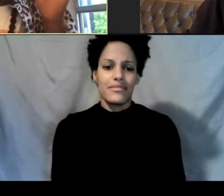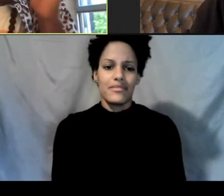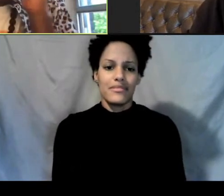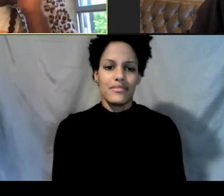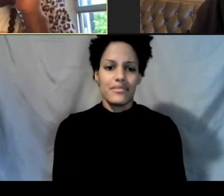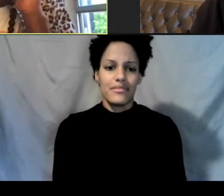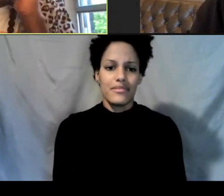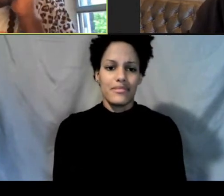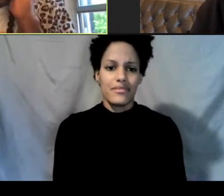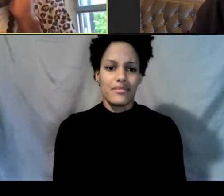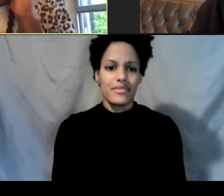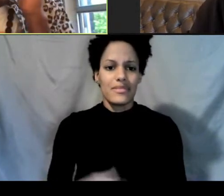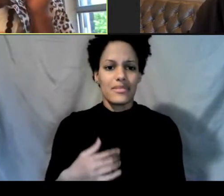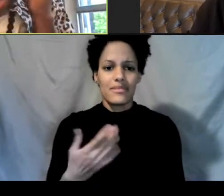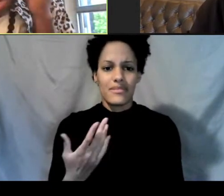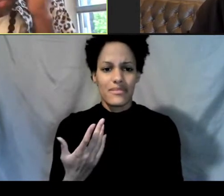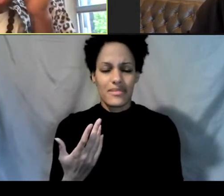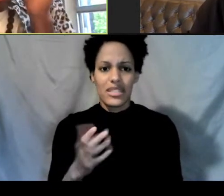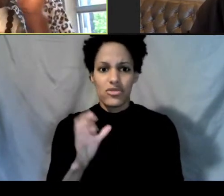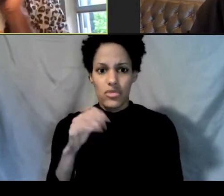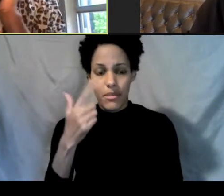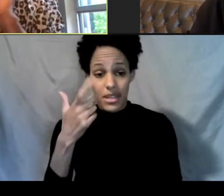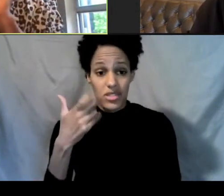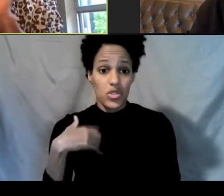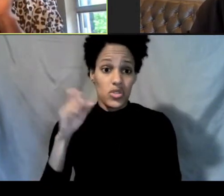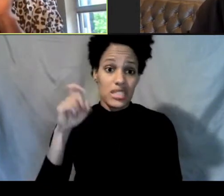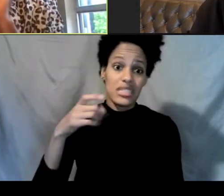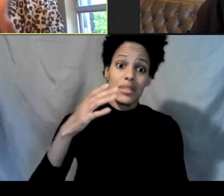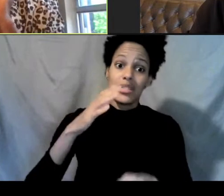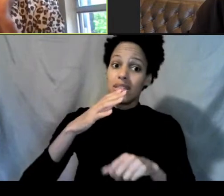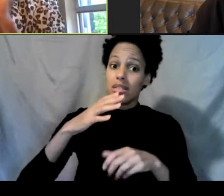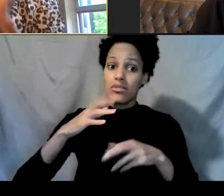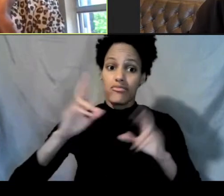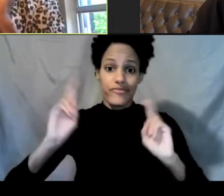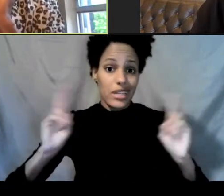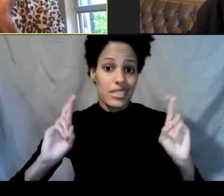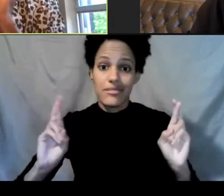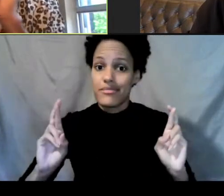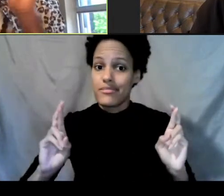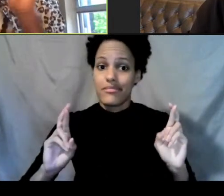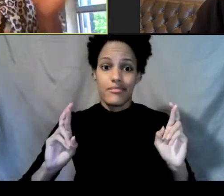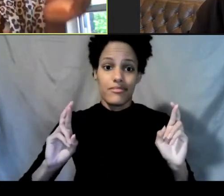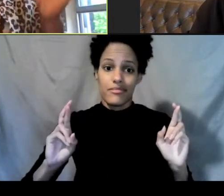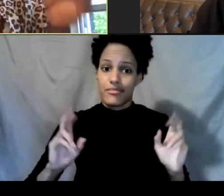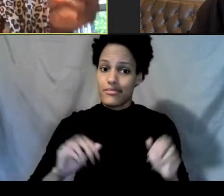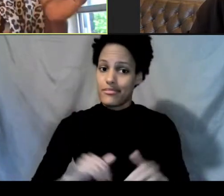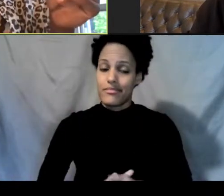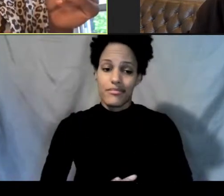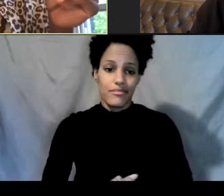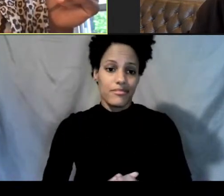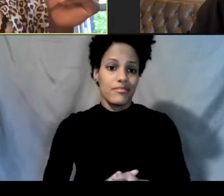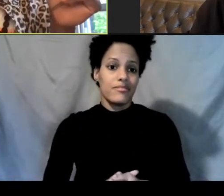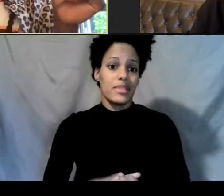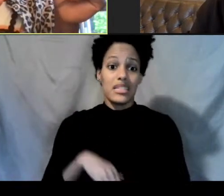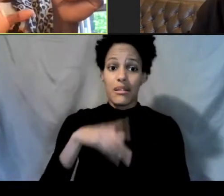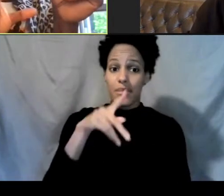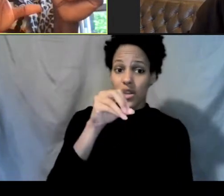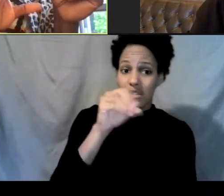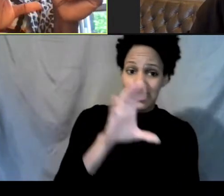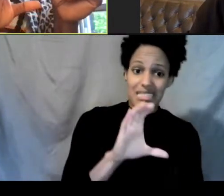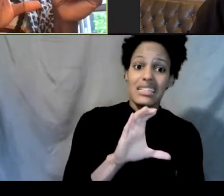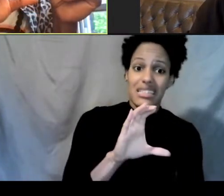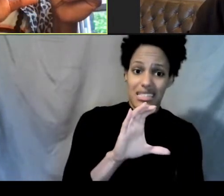always, you've got to be on your toes as a person of color.